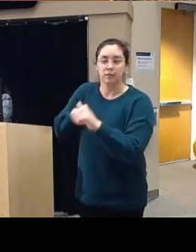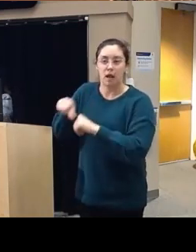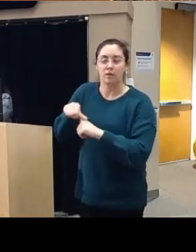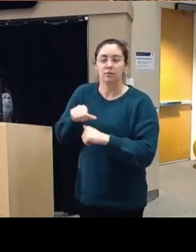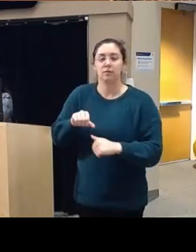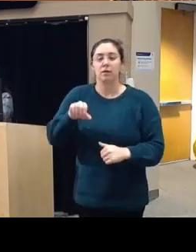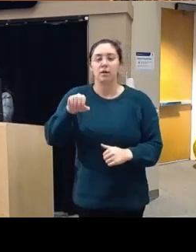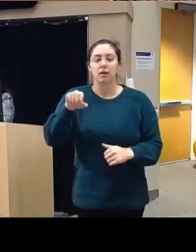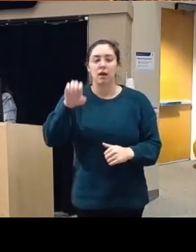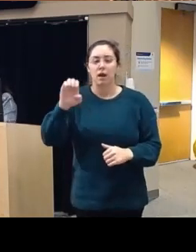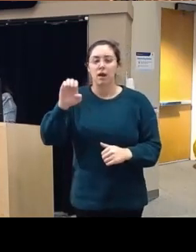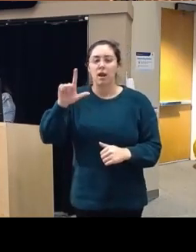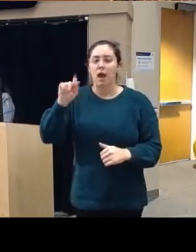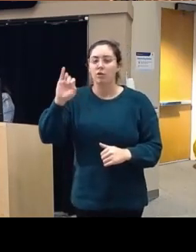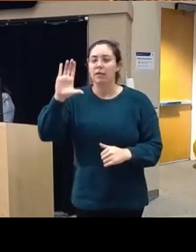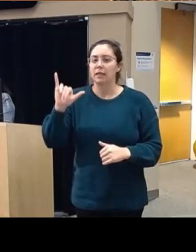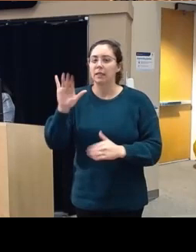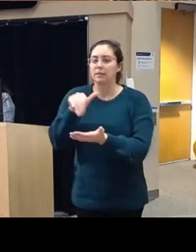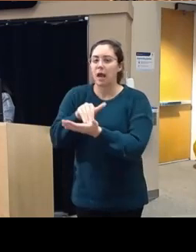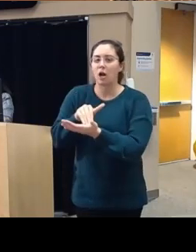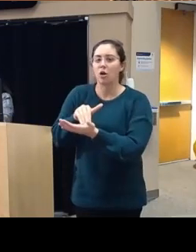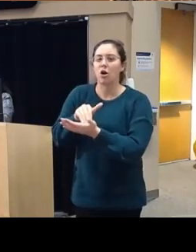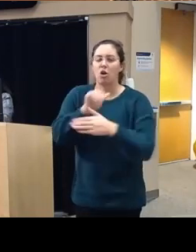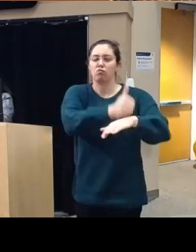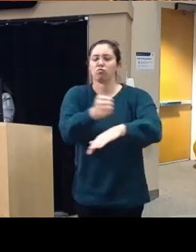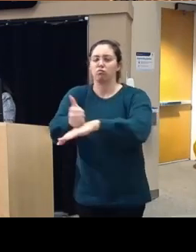several of them around the country. And so we